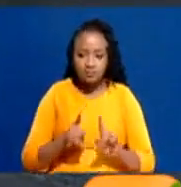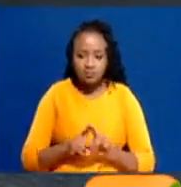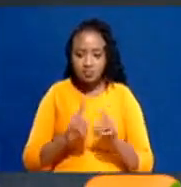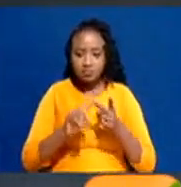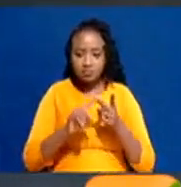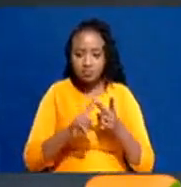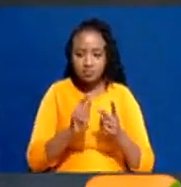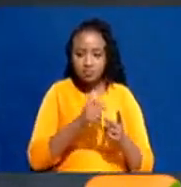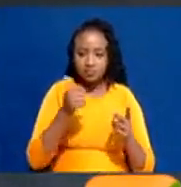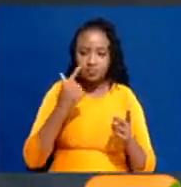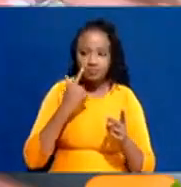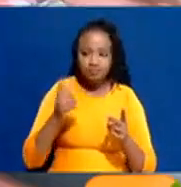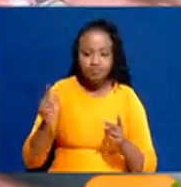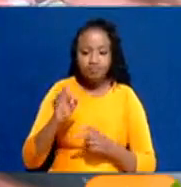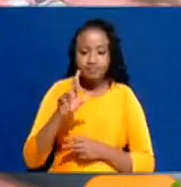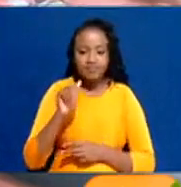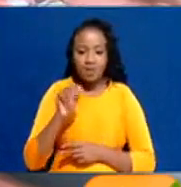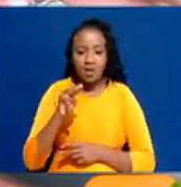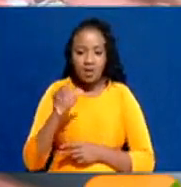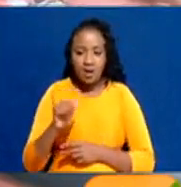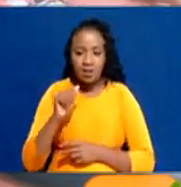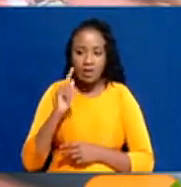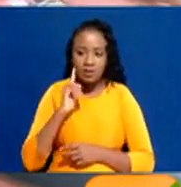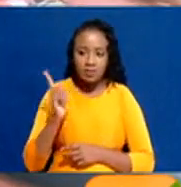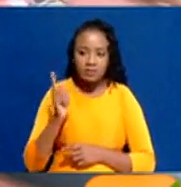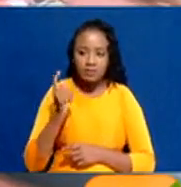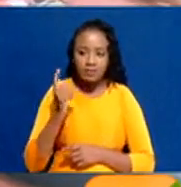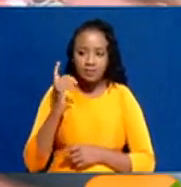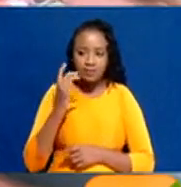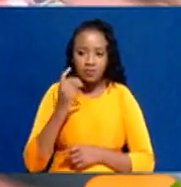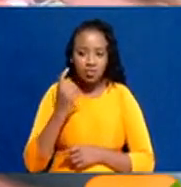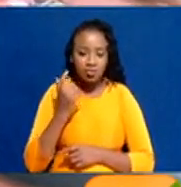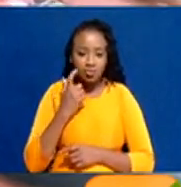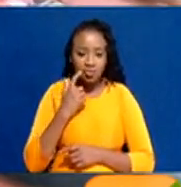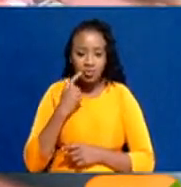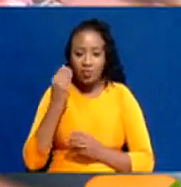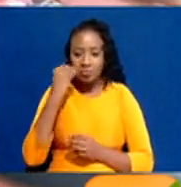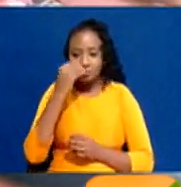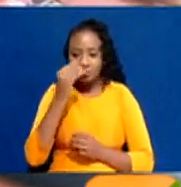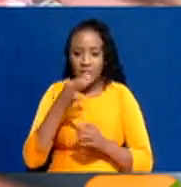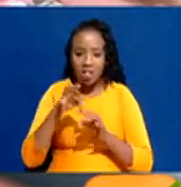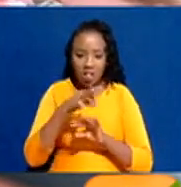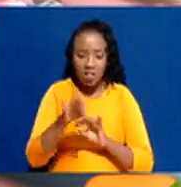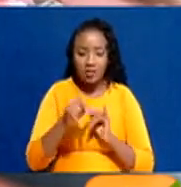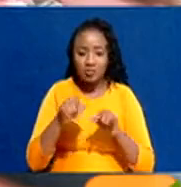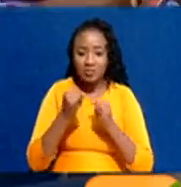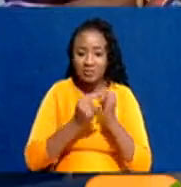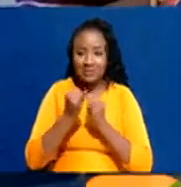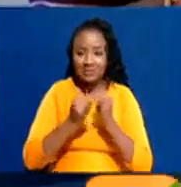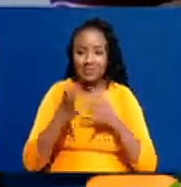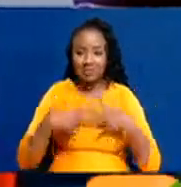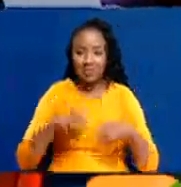camp at Rama's Beauty Parlor, the establishment is packed with customers. Being a Saturday, business is